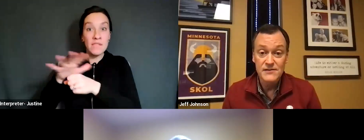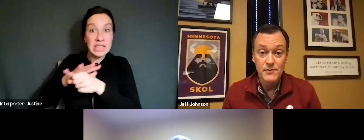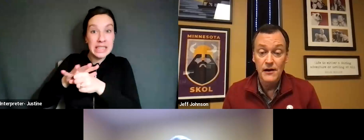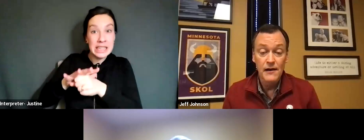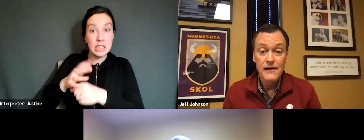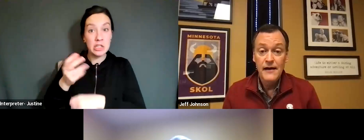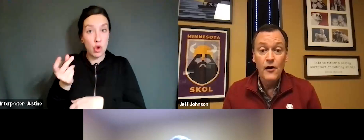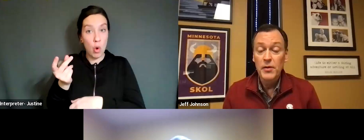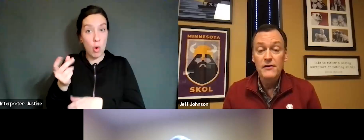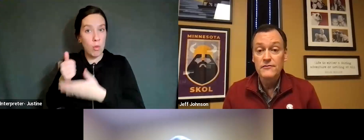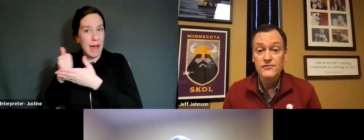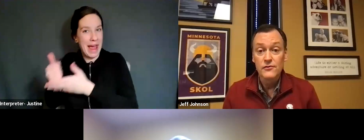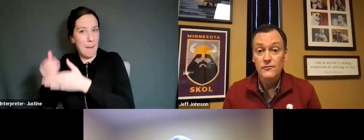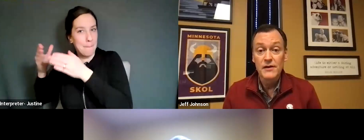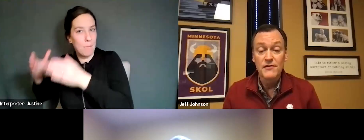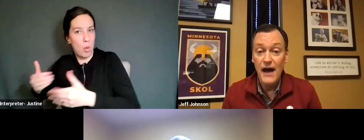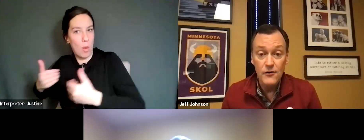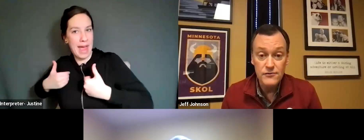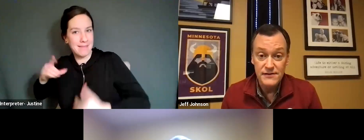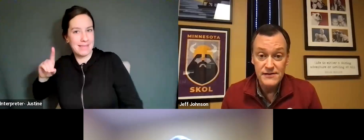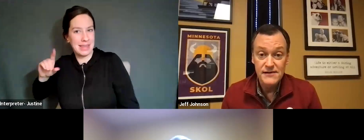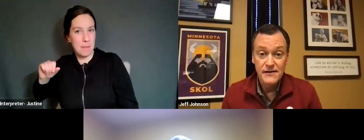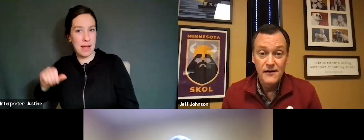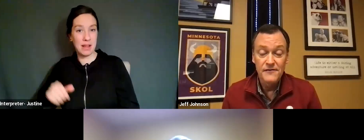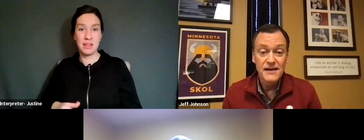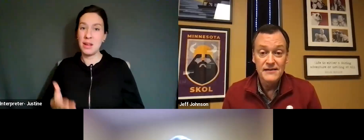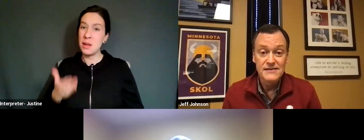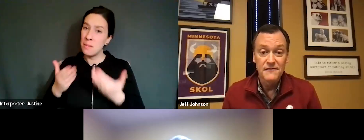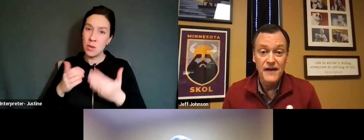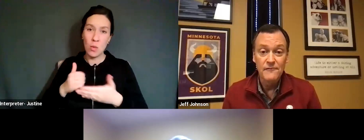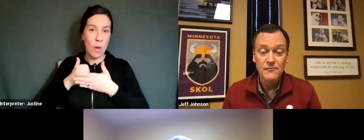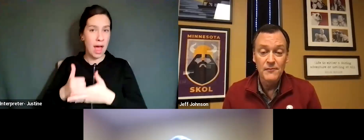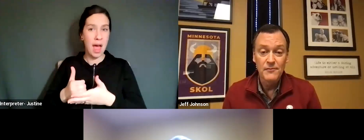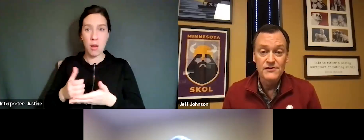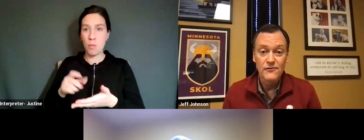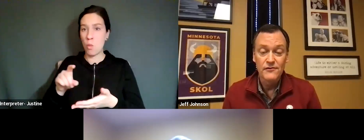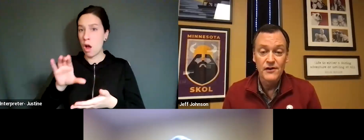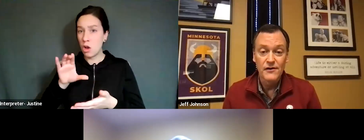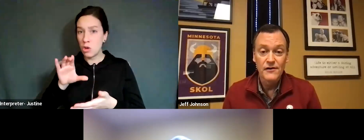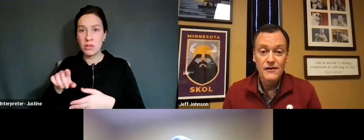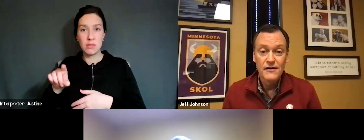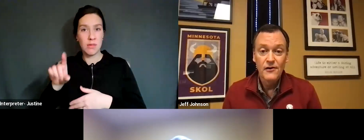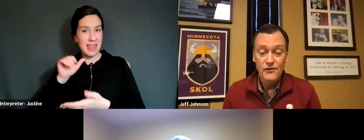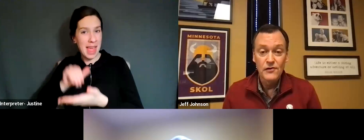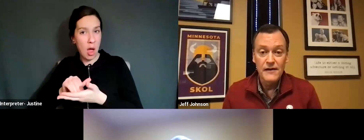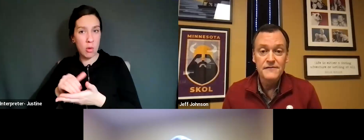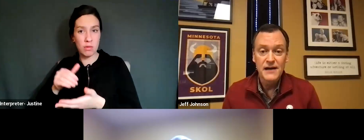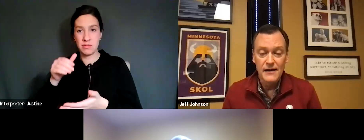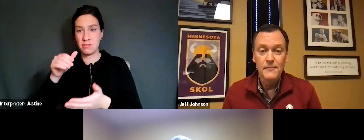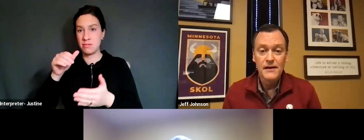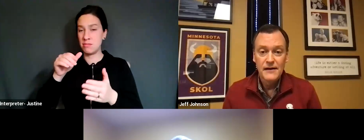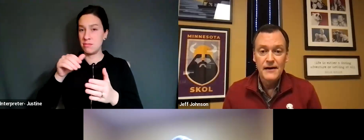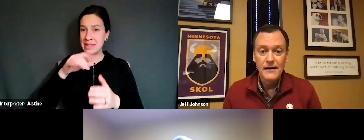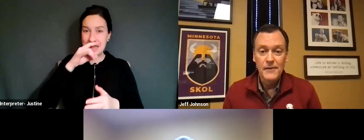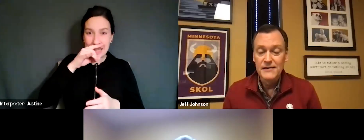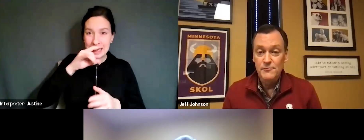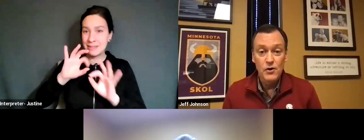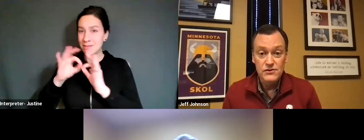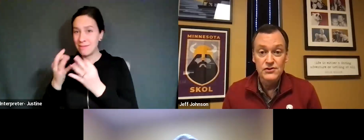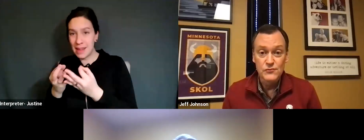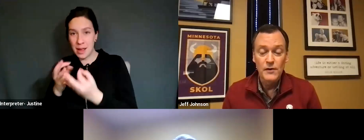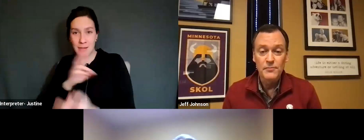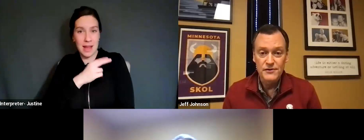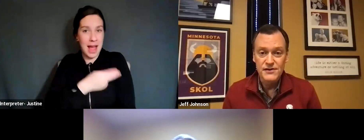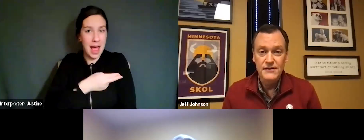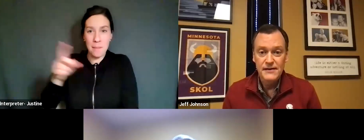children's hospital, help hundreds or maybe thousands of kids and family members over their lifetime, as